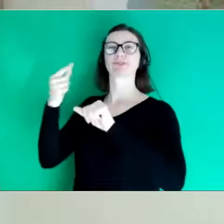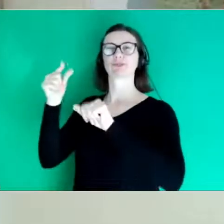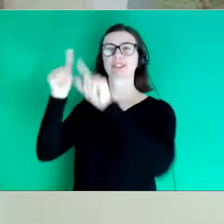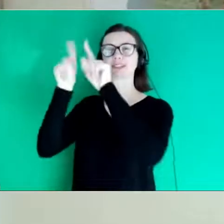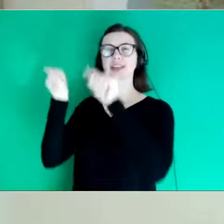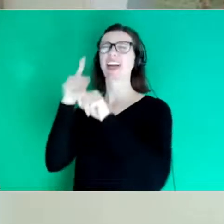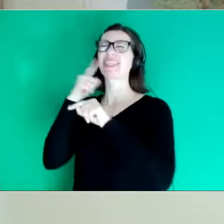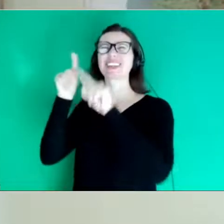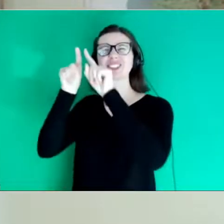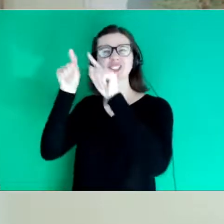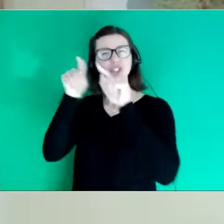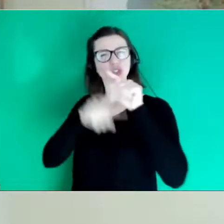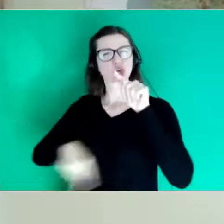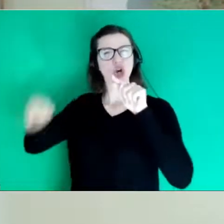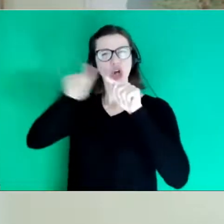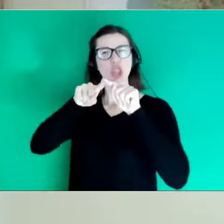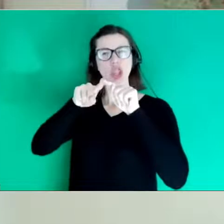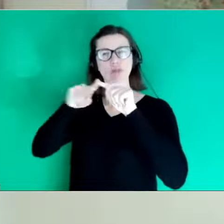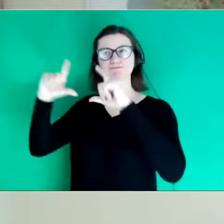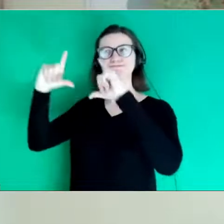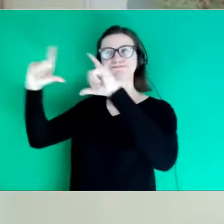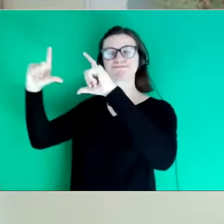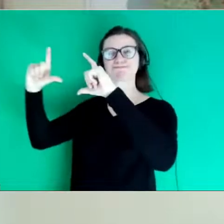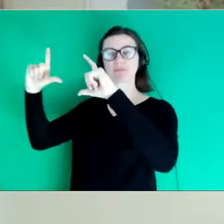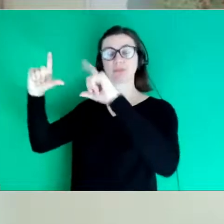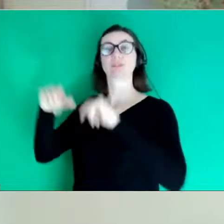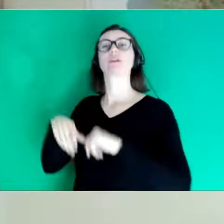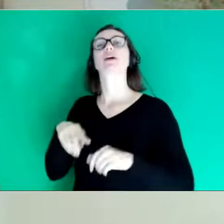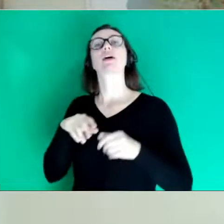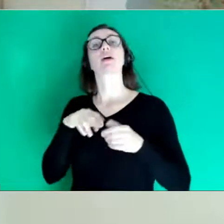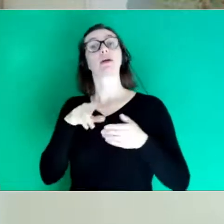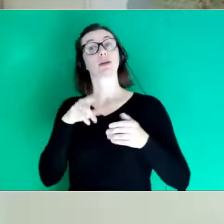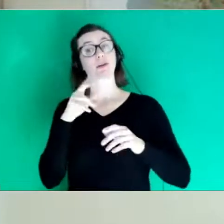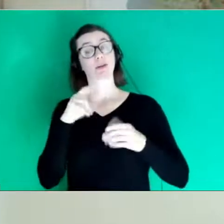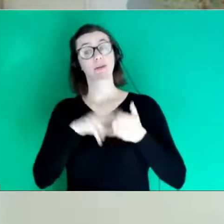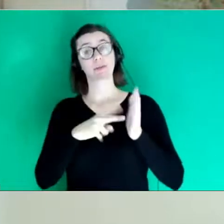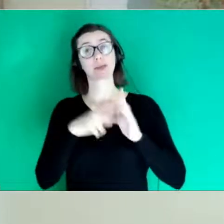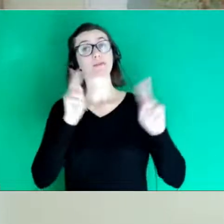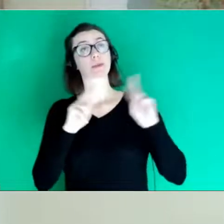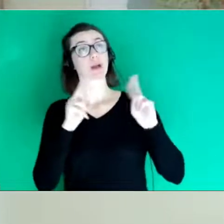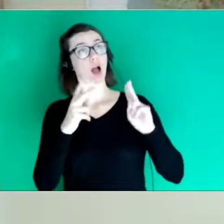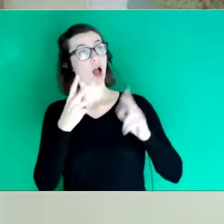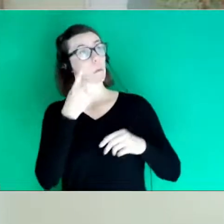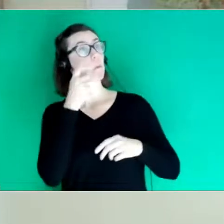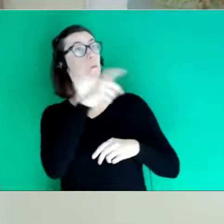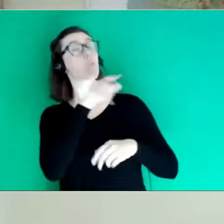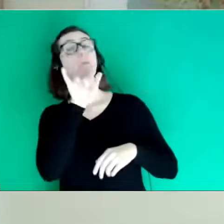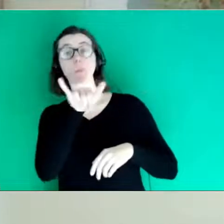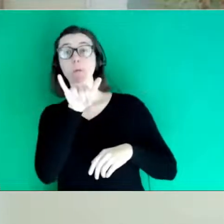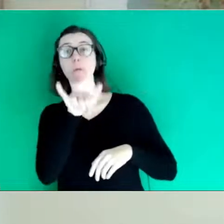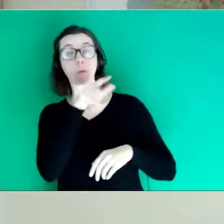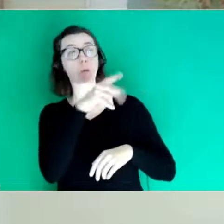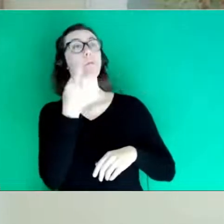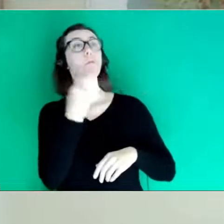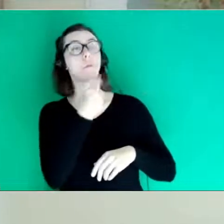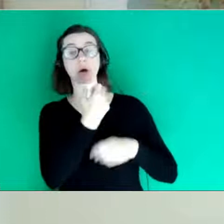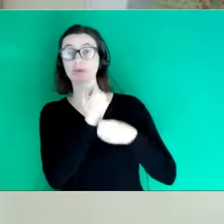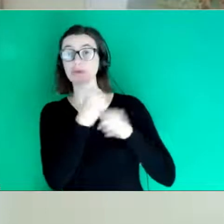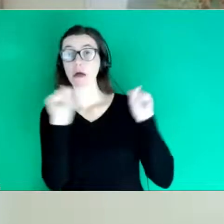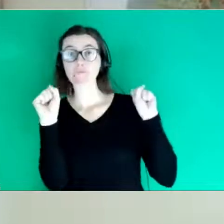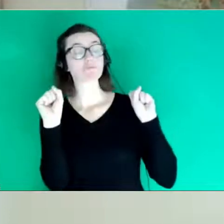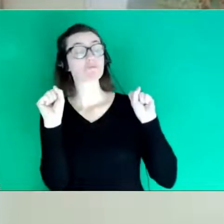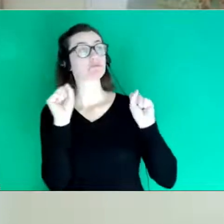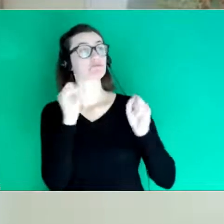that would allow people in the community to say, okay, this restaurant is as safe as we can make it at this point. I want to go in